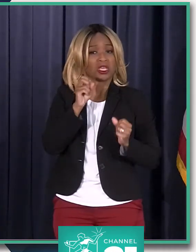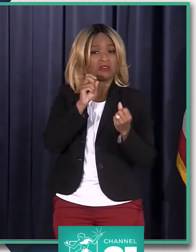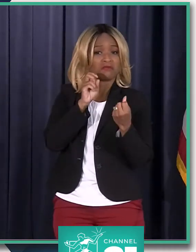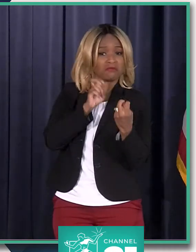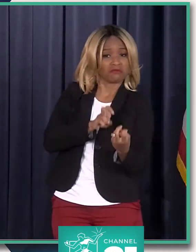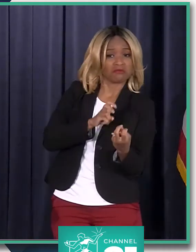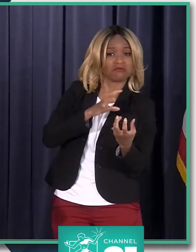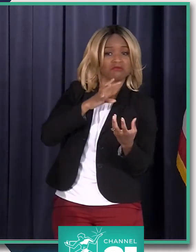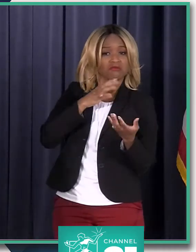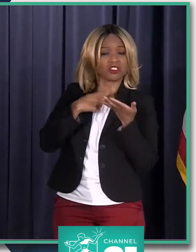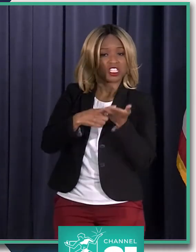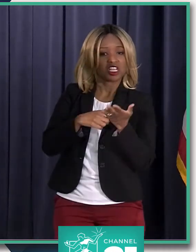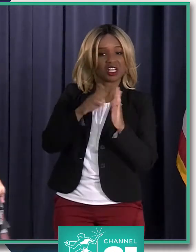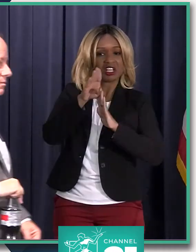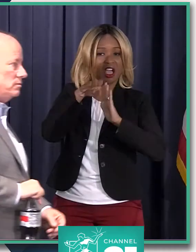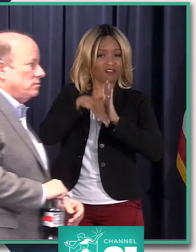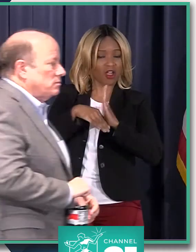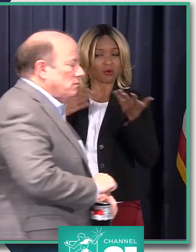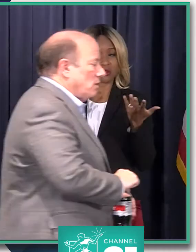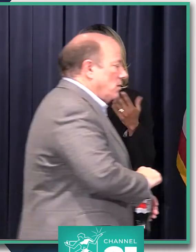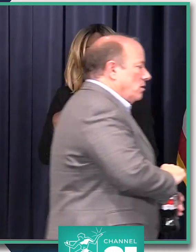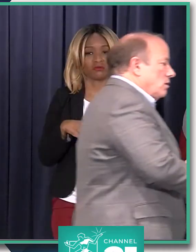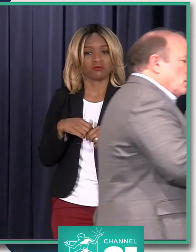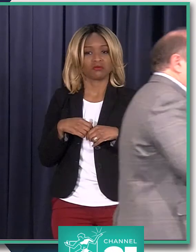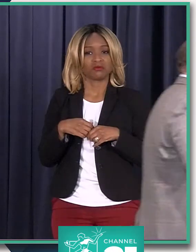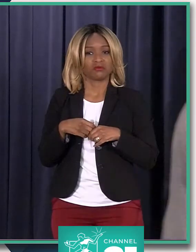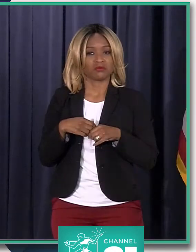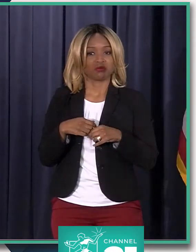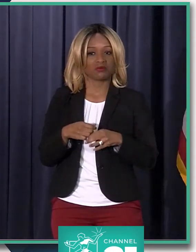aside half hour or so and catch up on this issue.